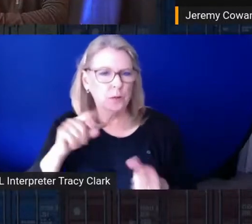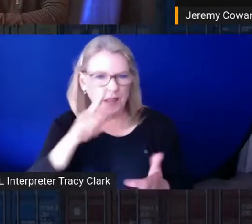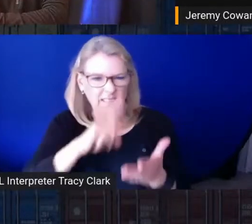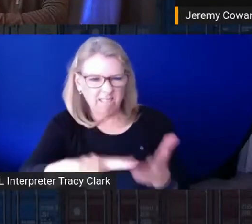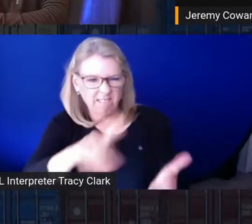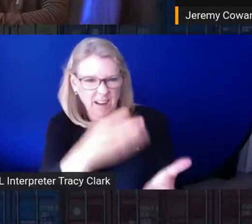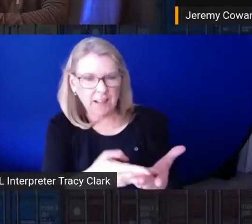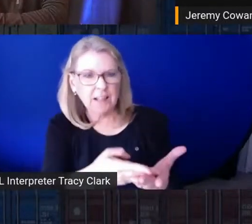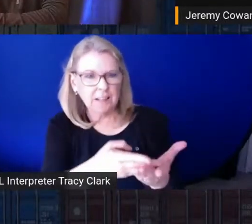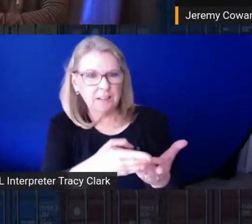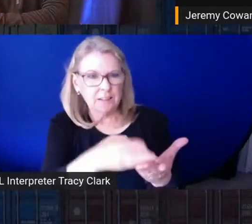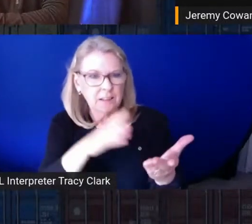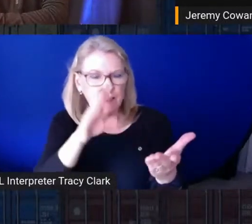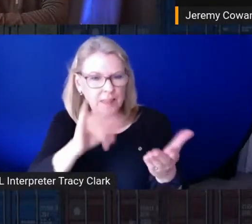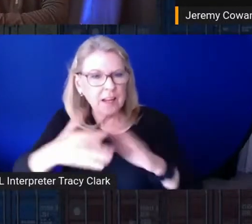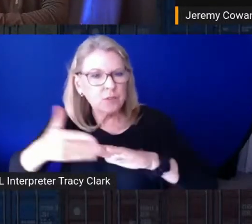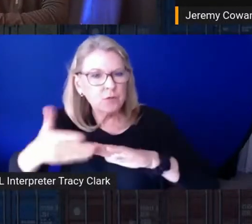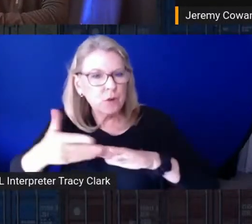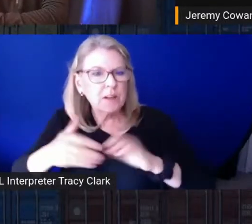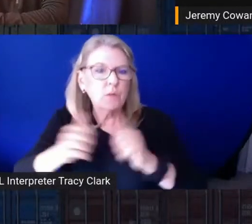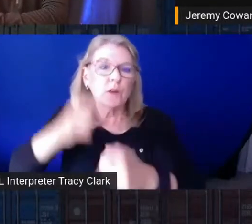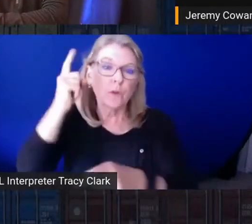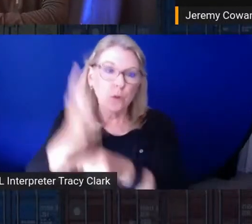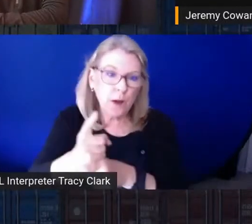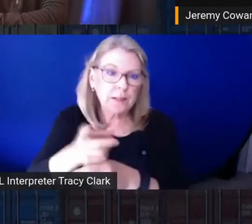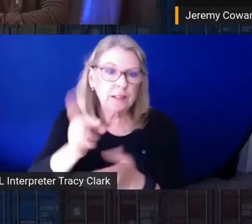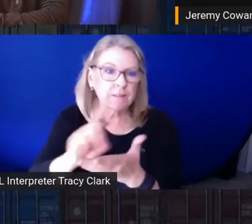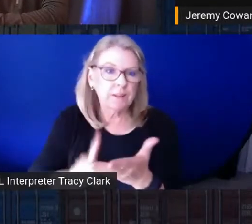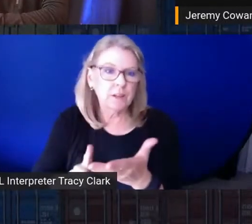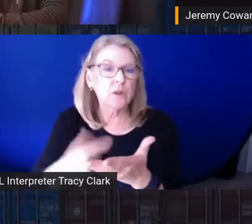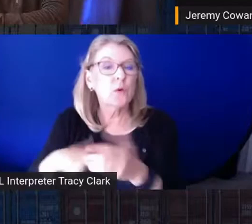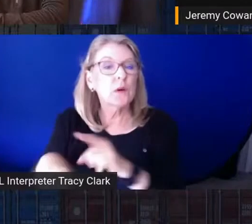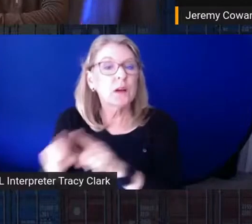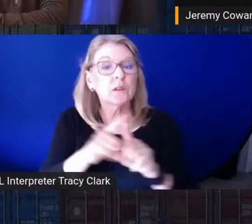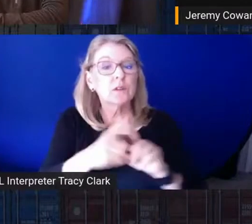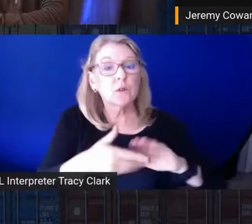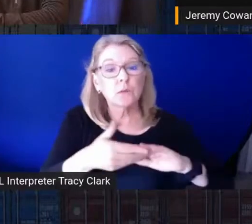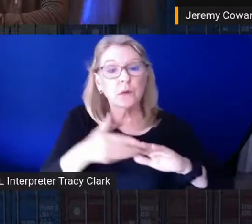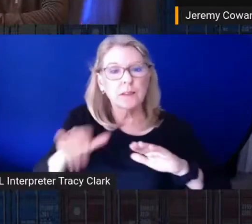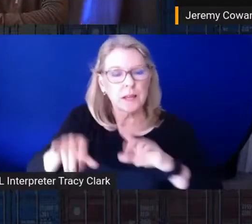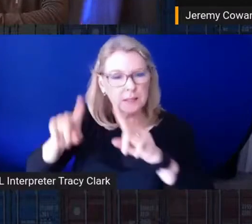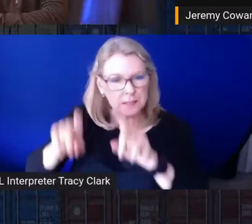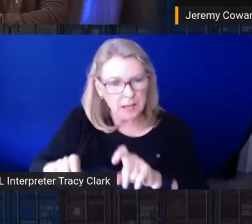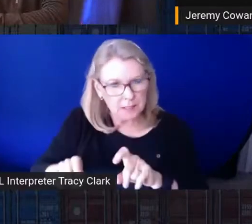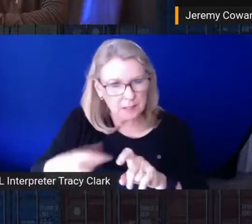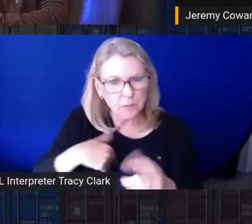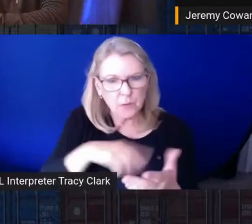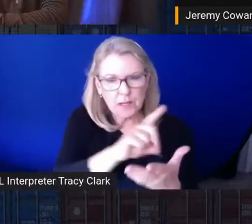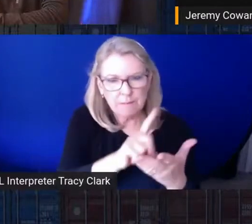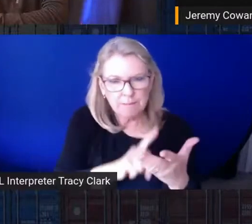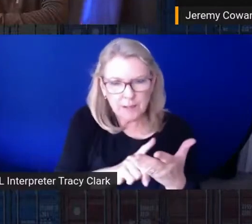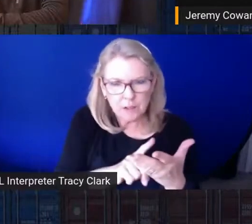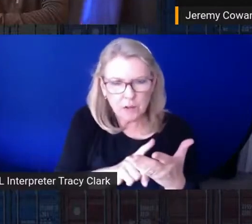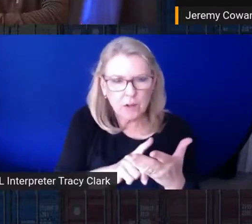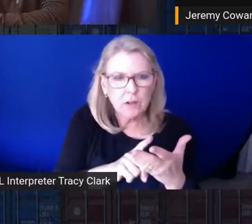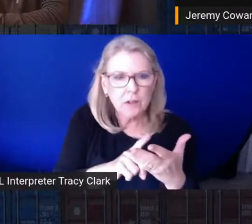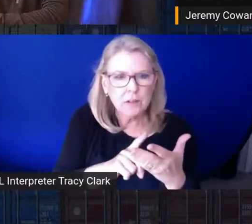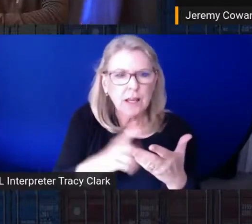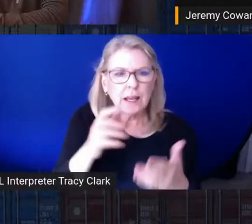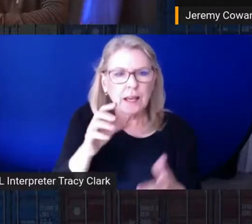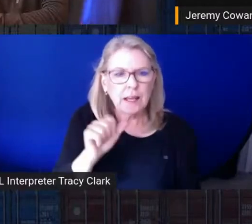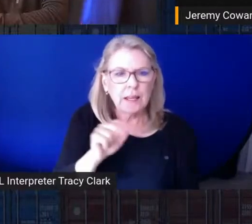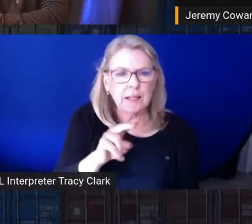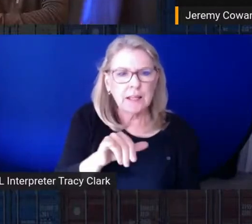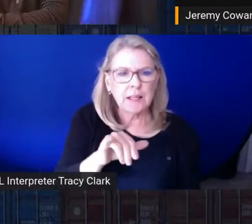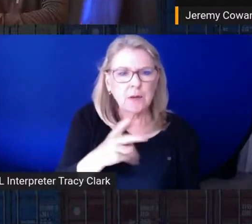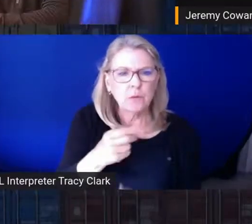it's running with the correct configuration. We also run that test. We configure the EKS Anywhere clusters that way, but that's one other flavor